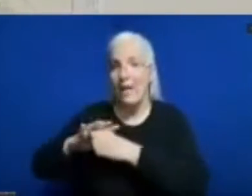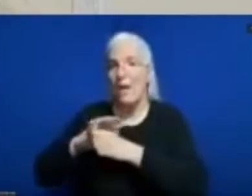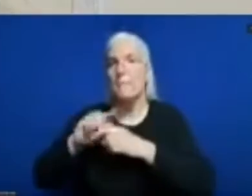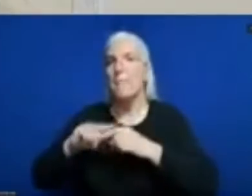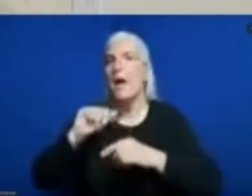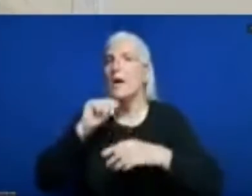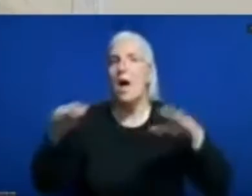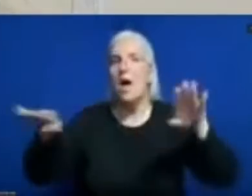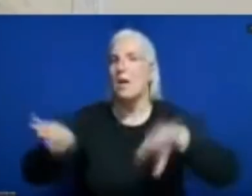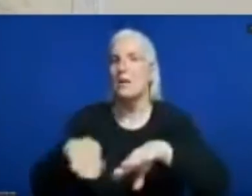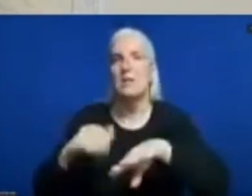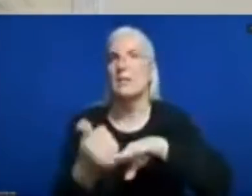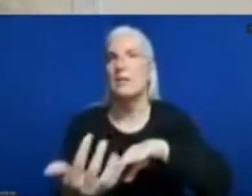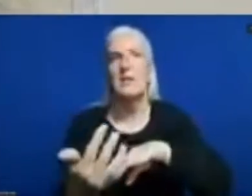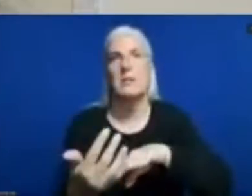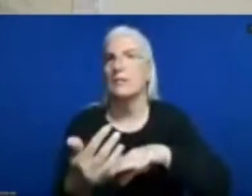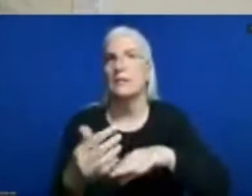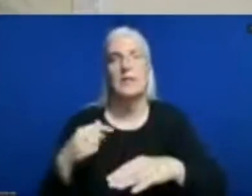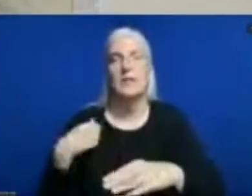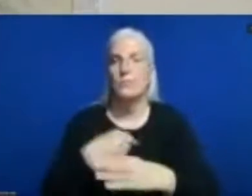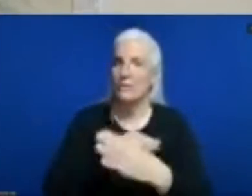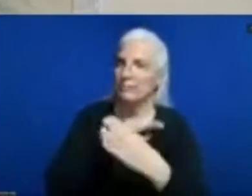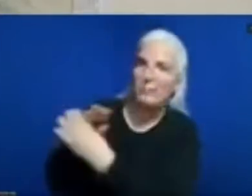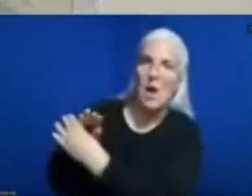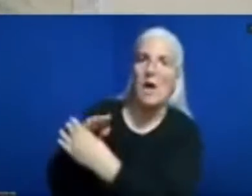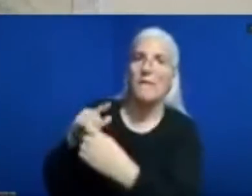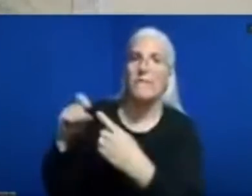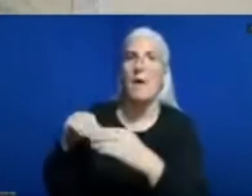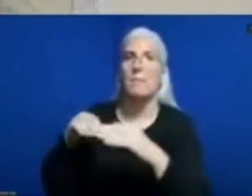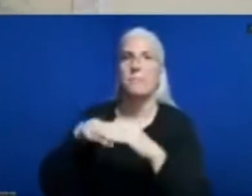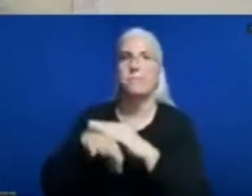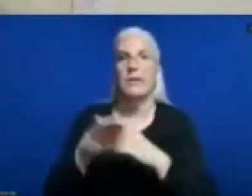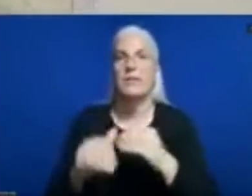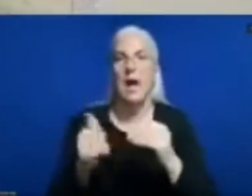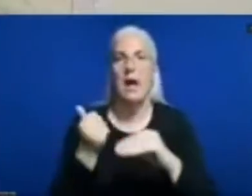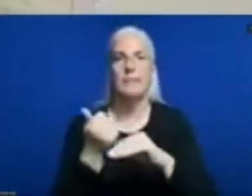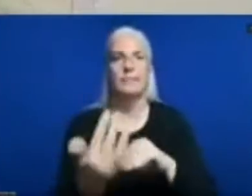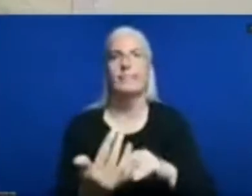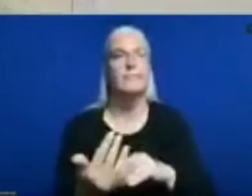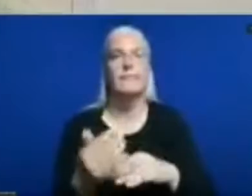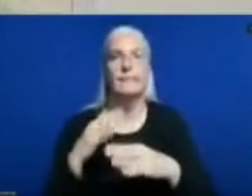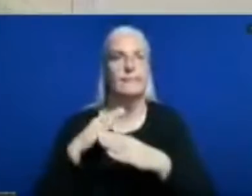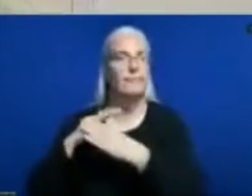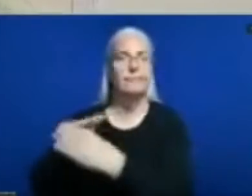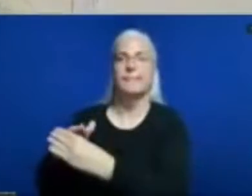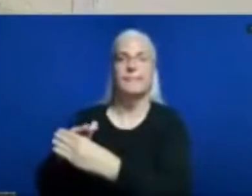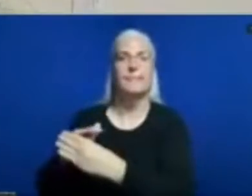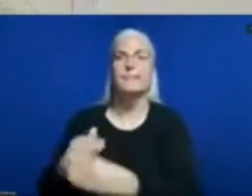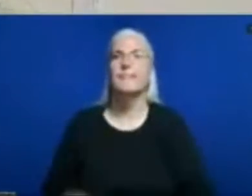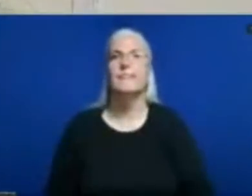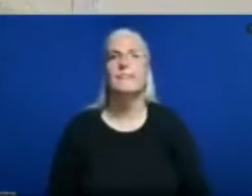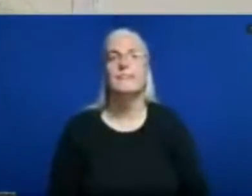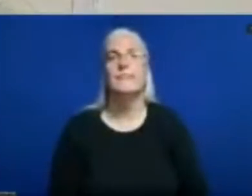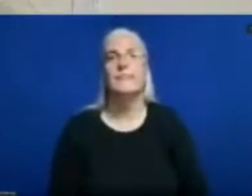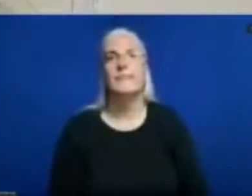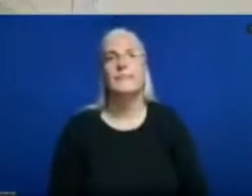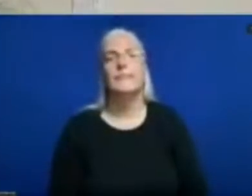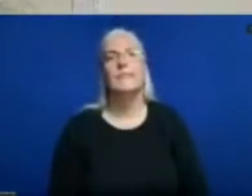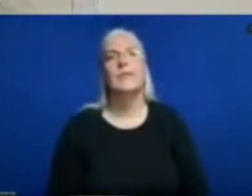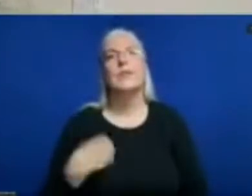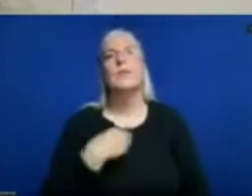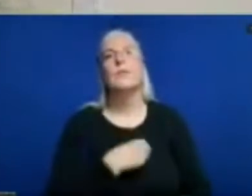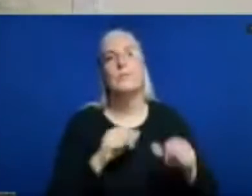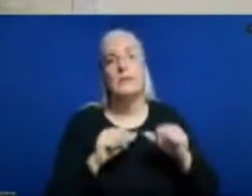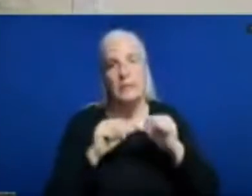from being established in the drainages, and therefore keeping it from spreading in. And that is continuing throughout the day today. And